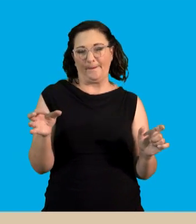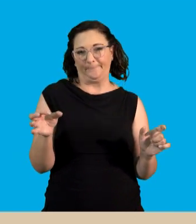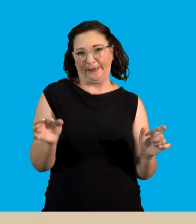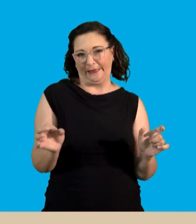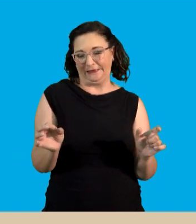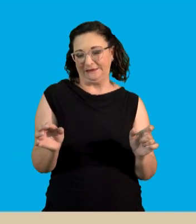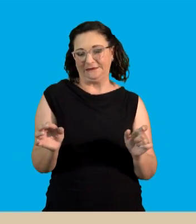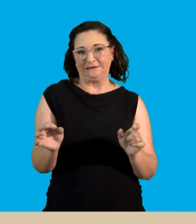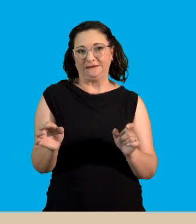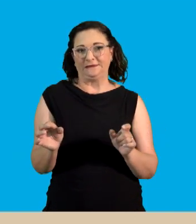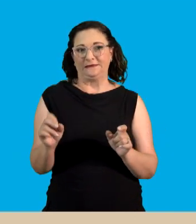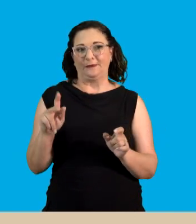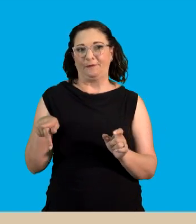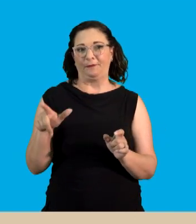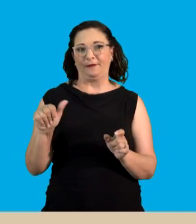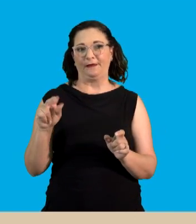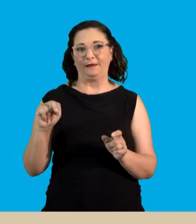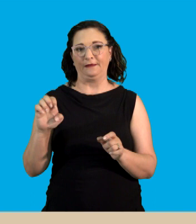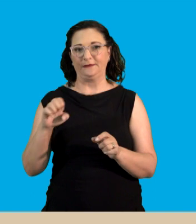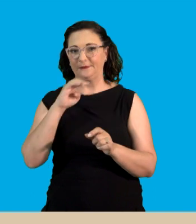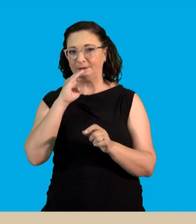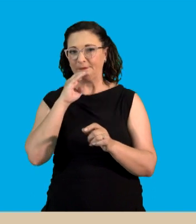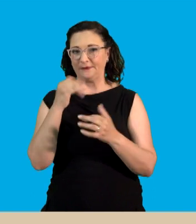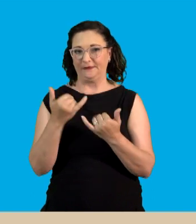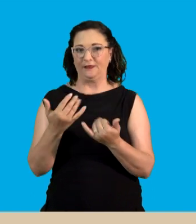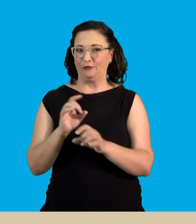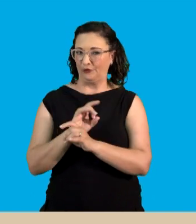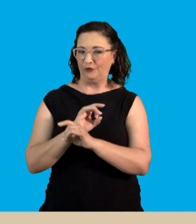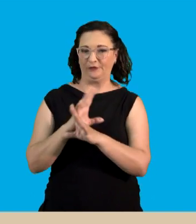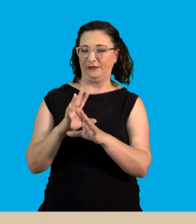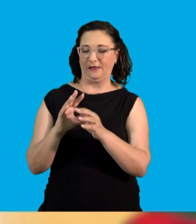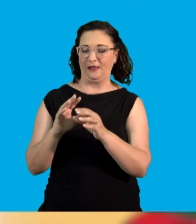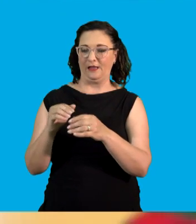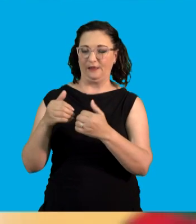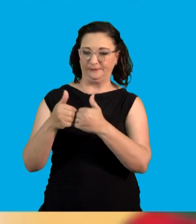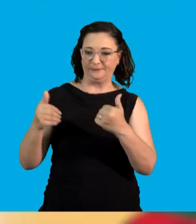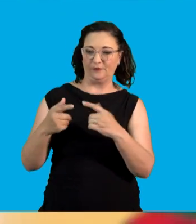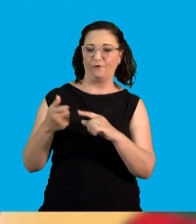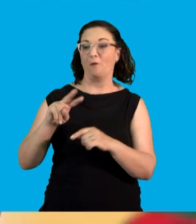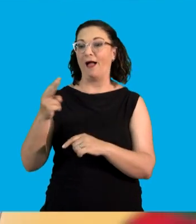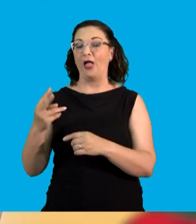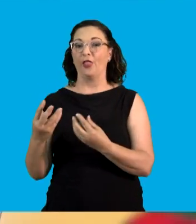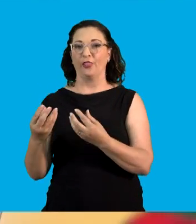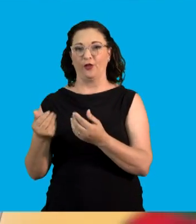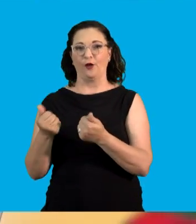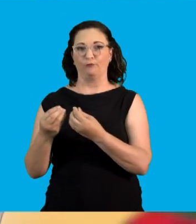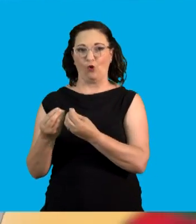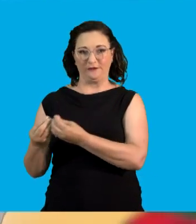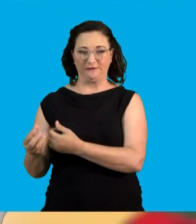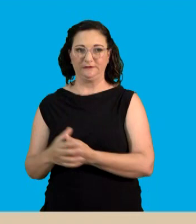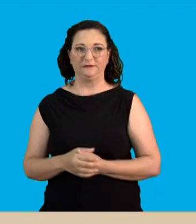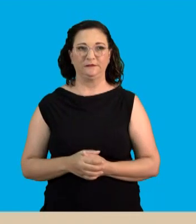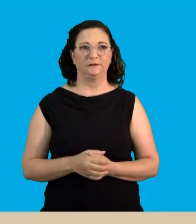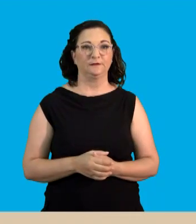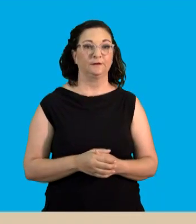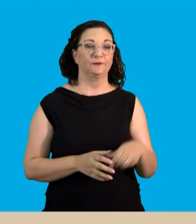that does not clear its orbital path from other bodies. Now let us look at the other terminology,